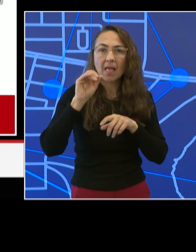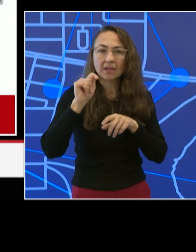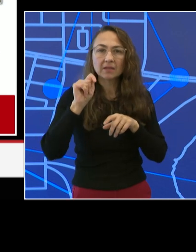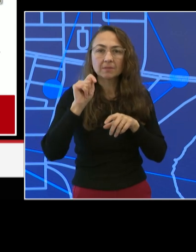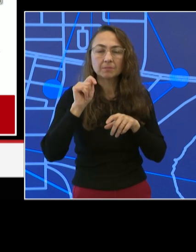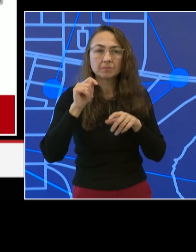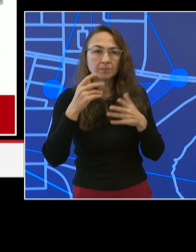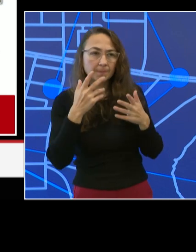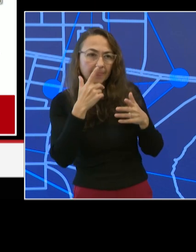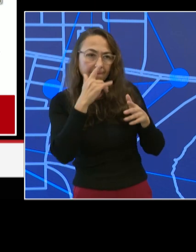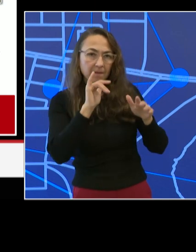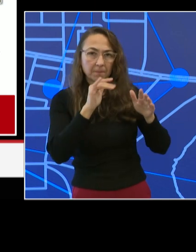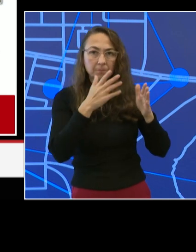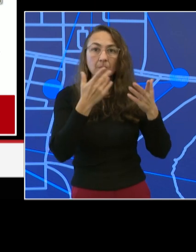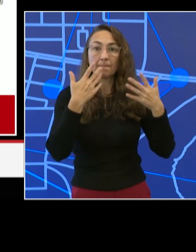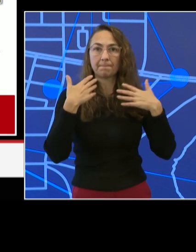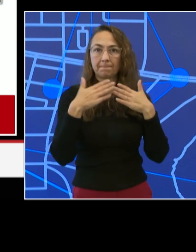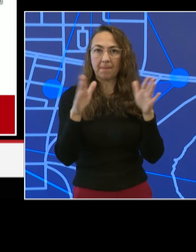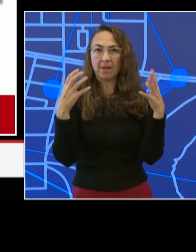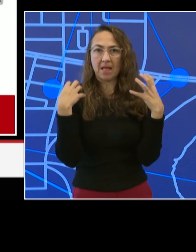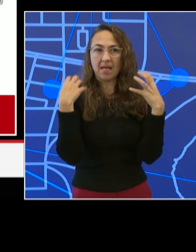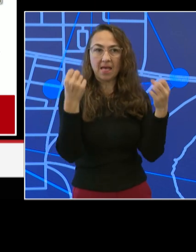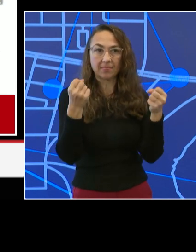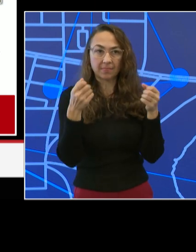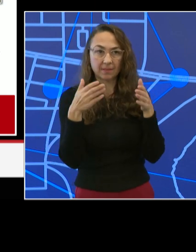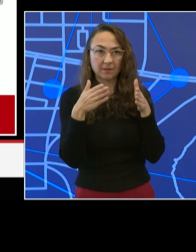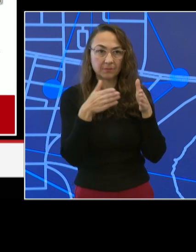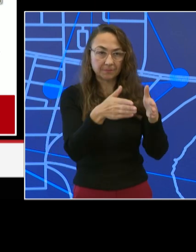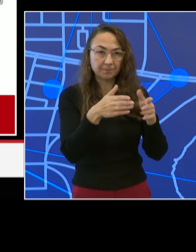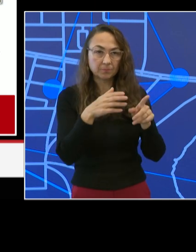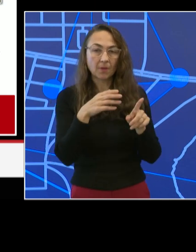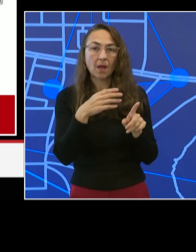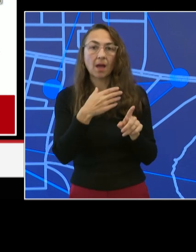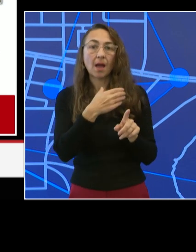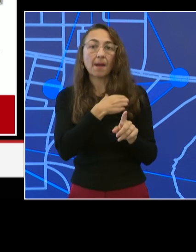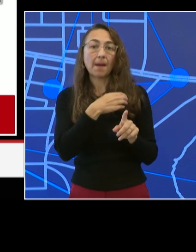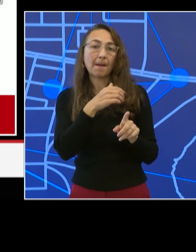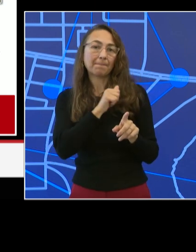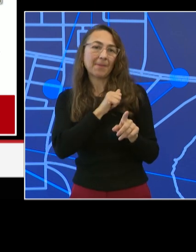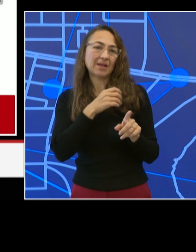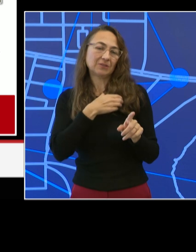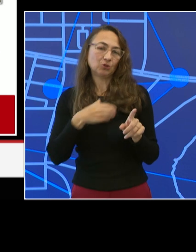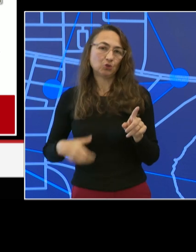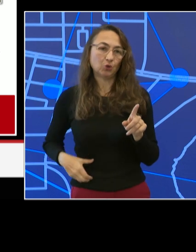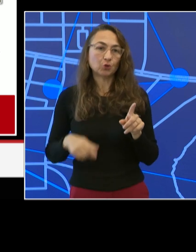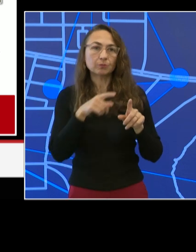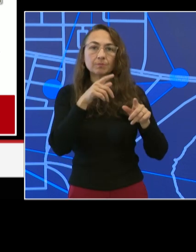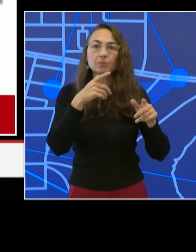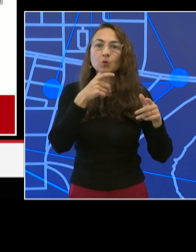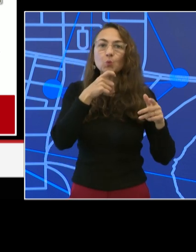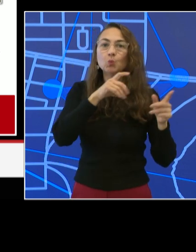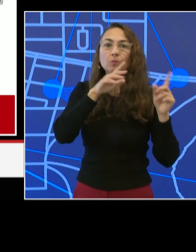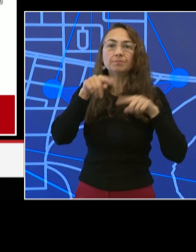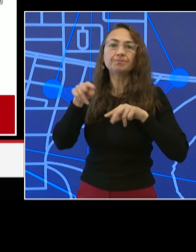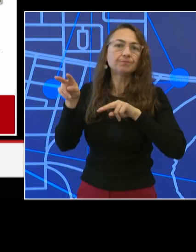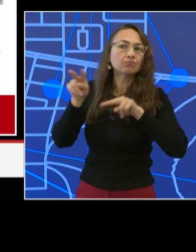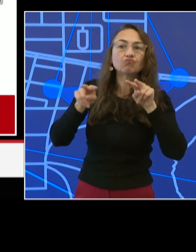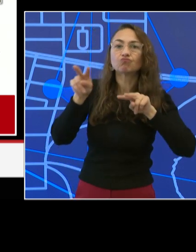both increase presence with ambassadors, but doing things like helping businesses to fund